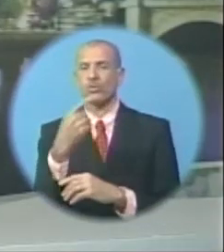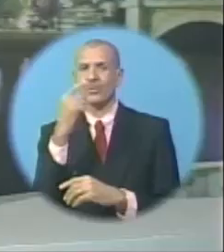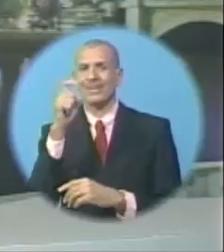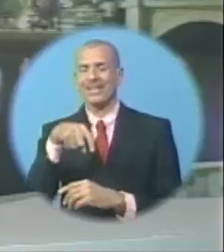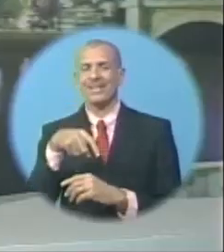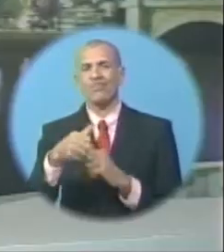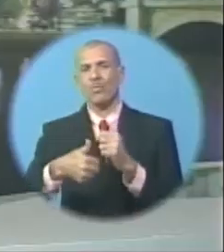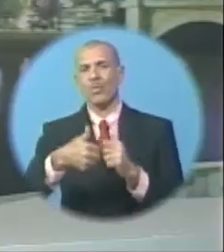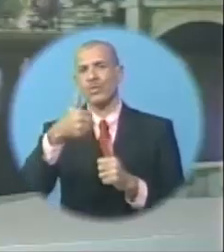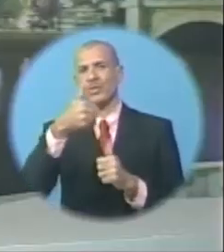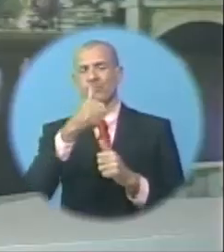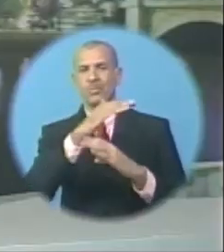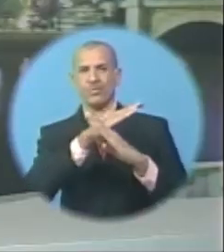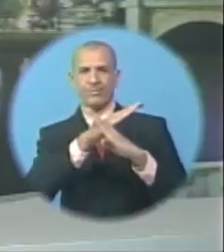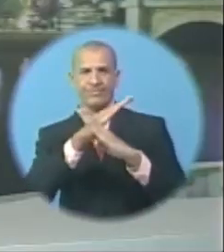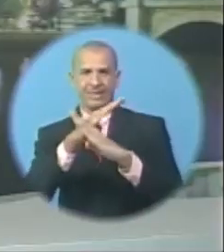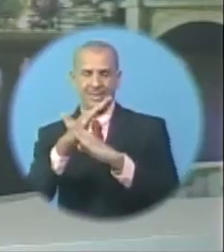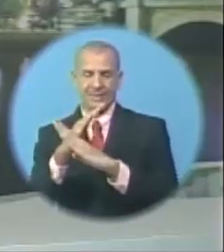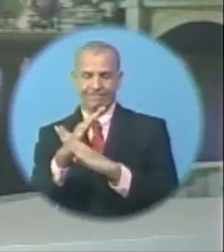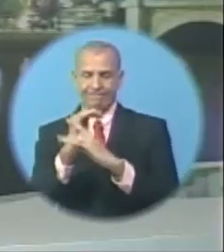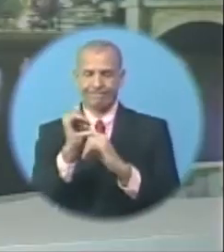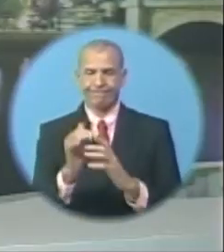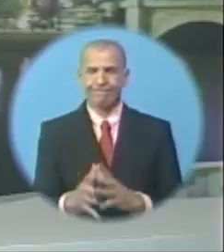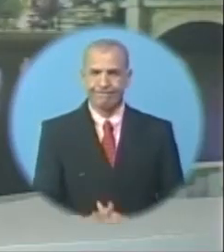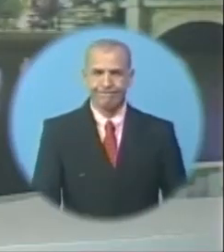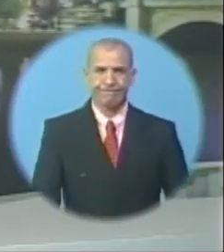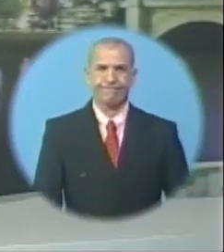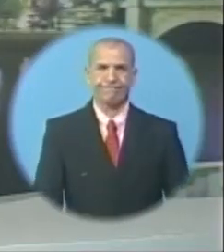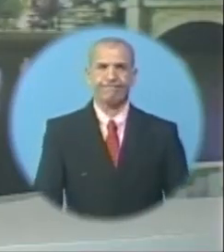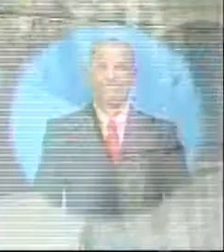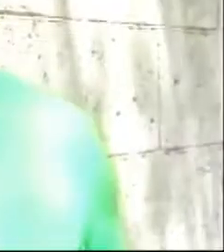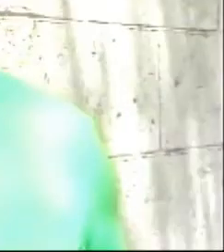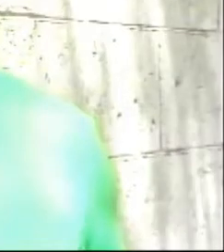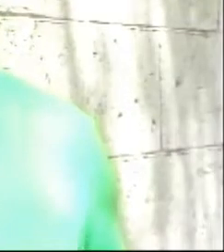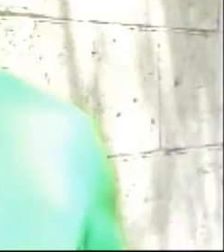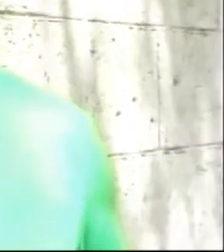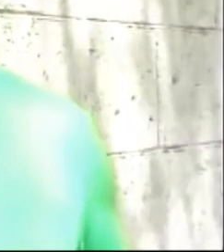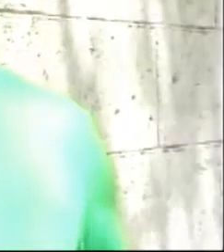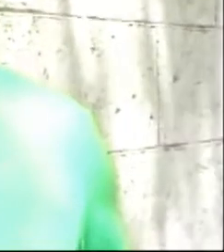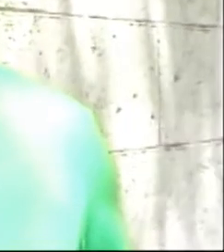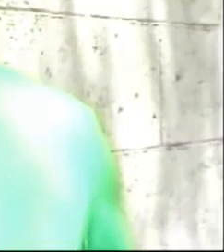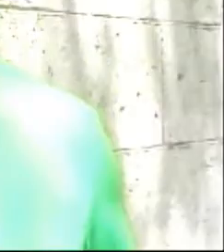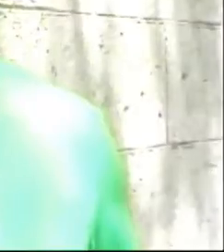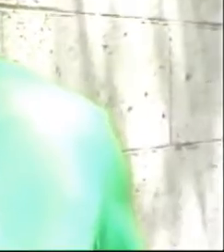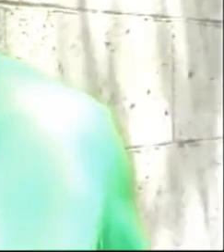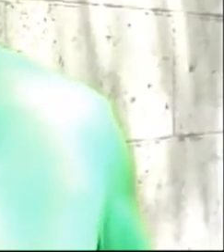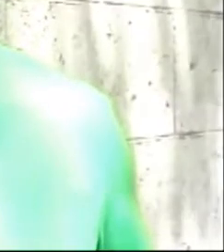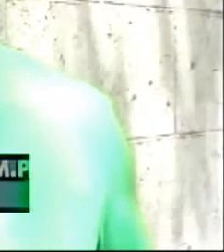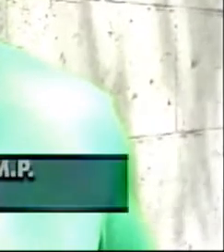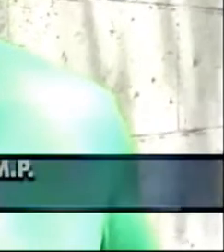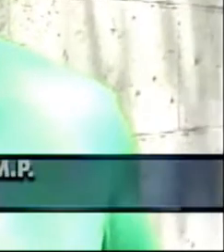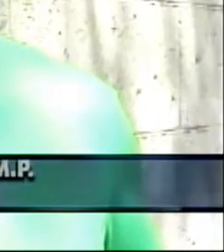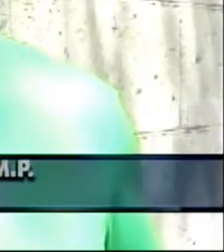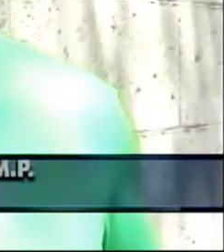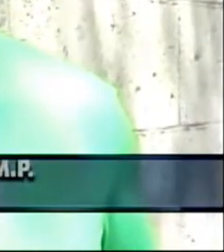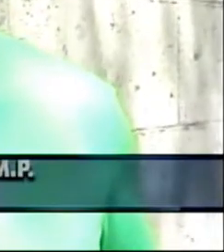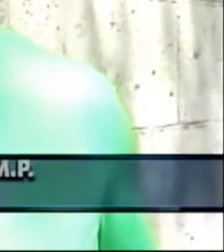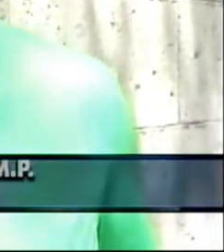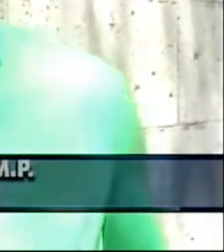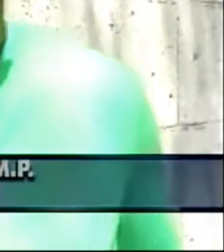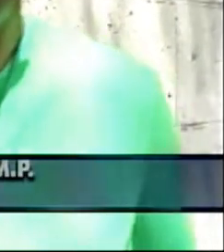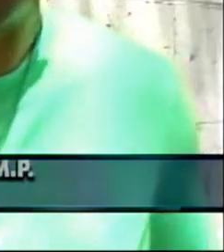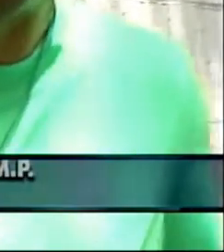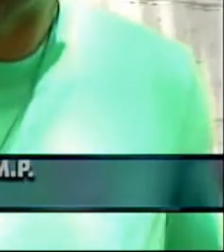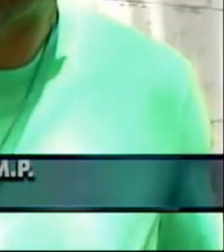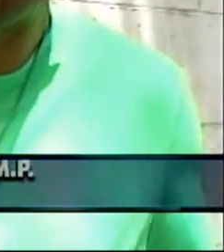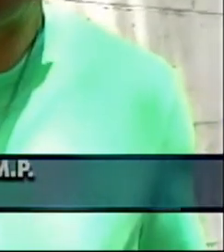from the harshest effects of those measures. If you ask anybody in Barbados to tell why Chris Sinclair got life so hard in Barbados, but